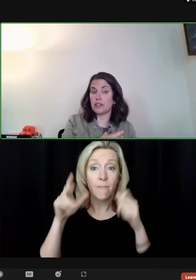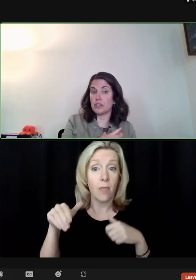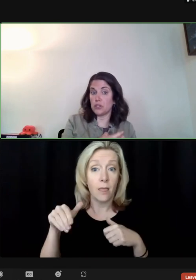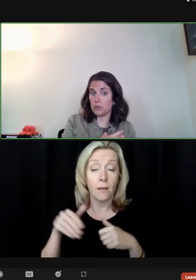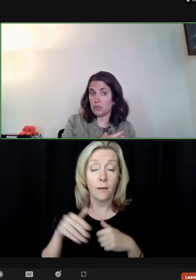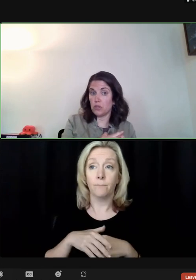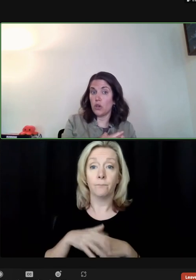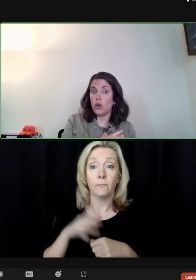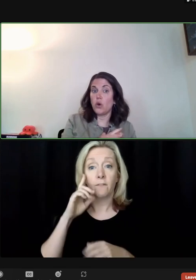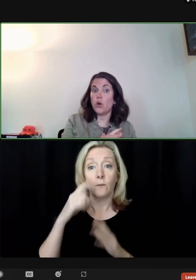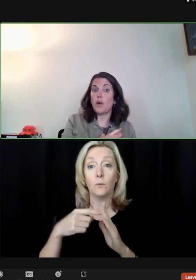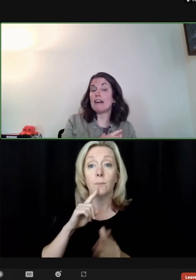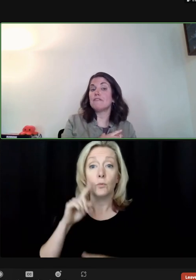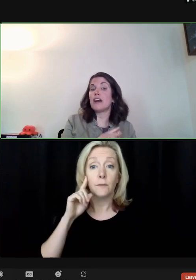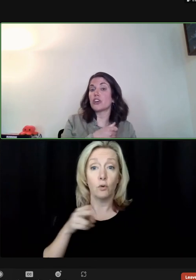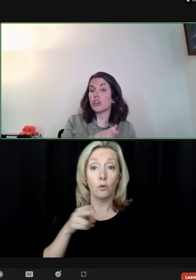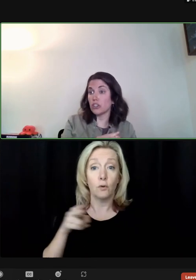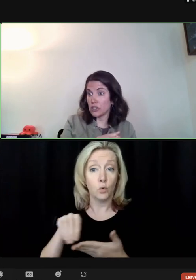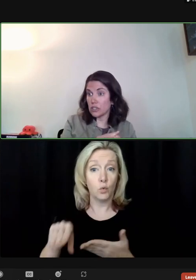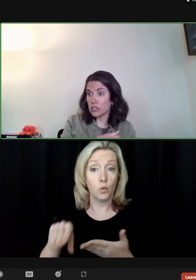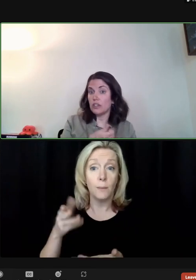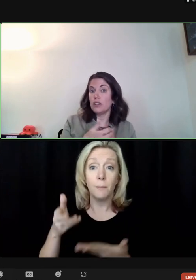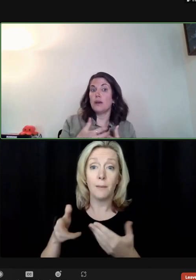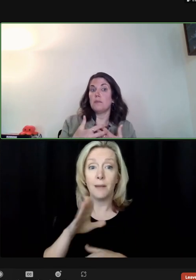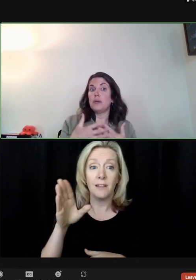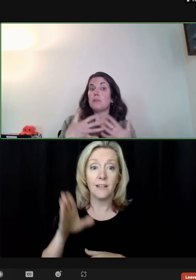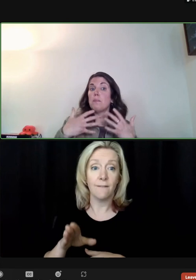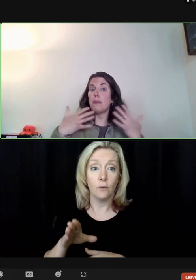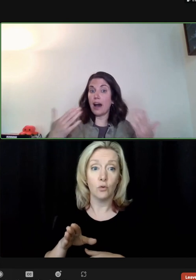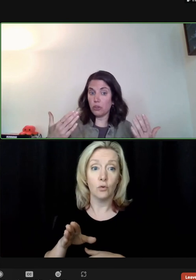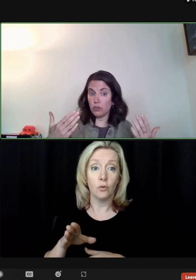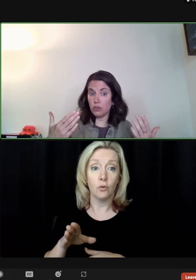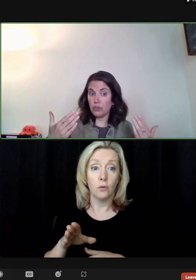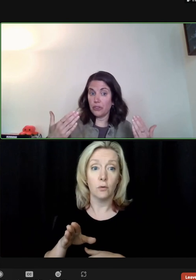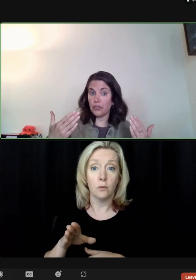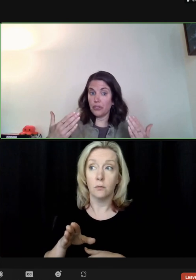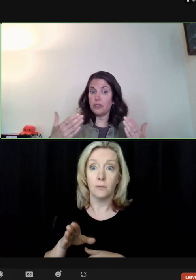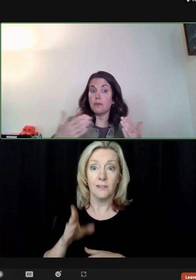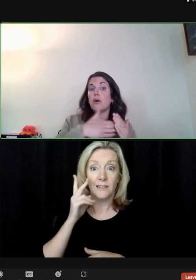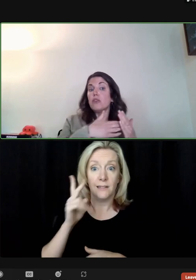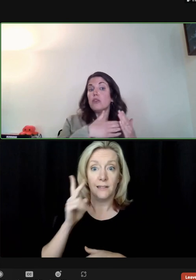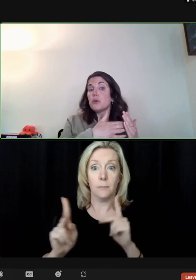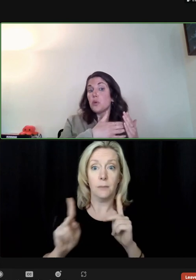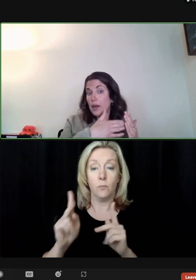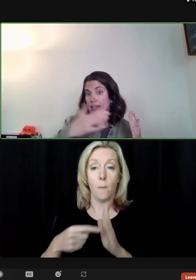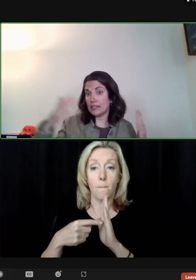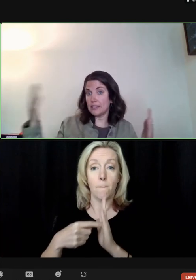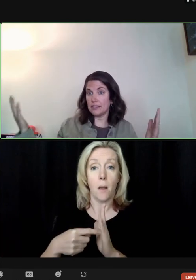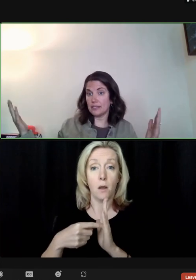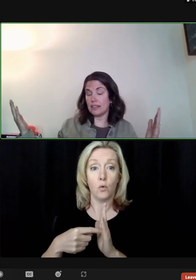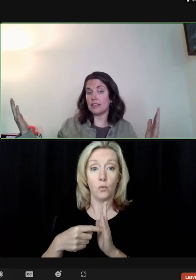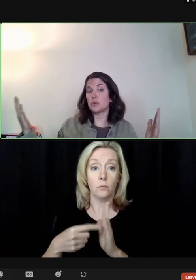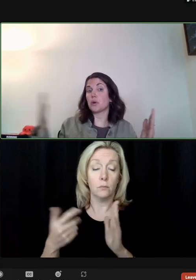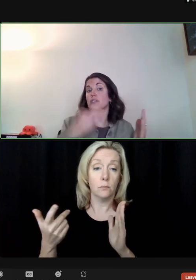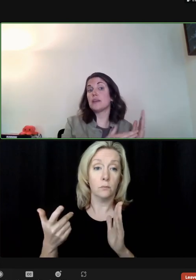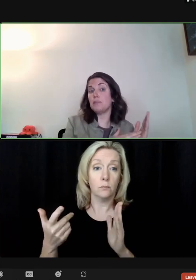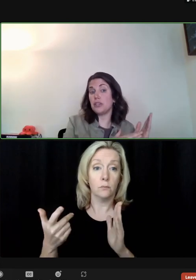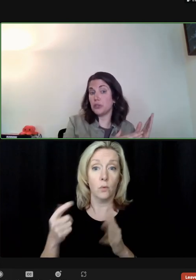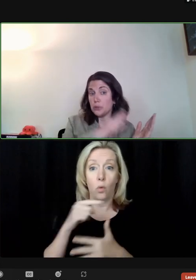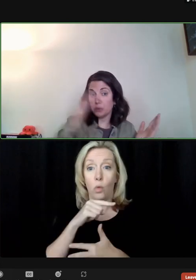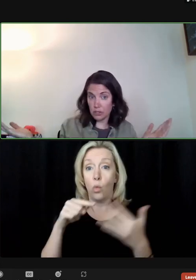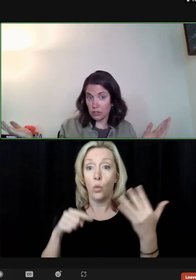our deaf and hard of hearing students who have not heard people model the multiple ways that